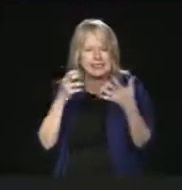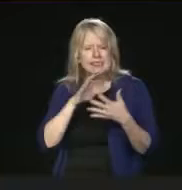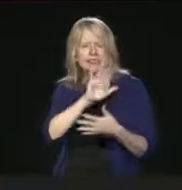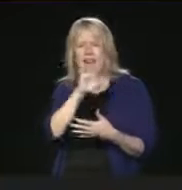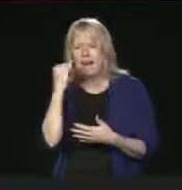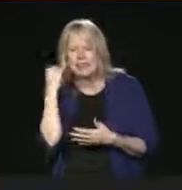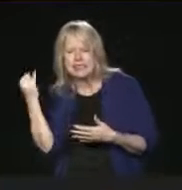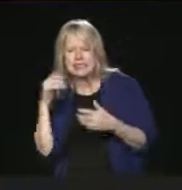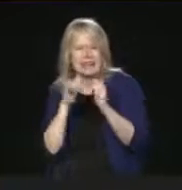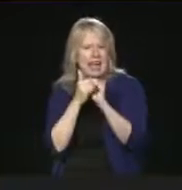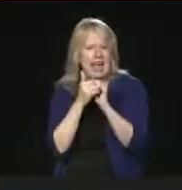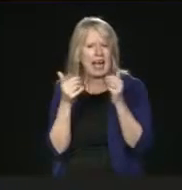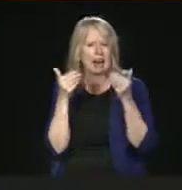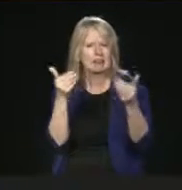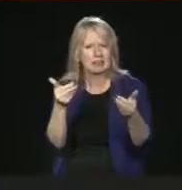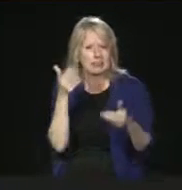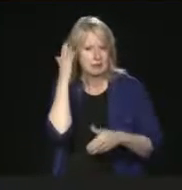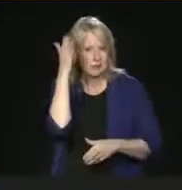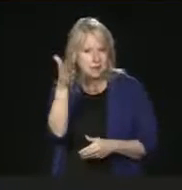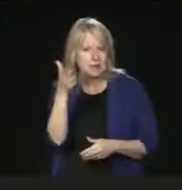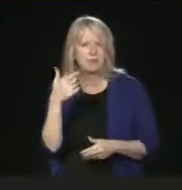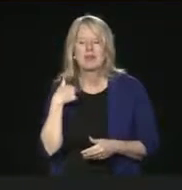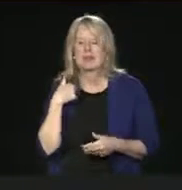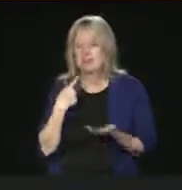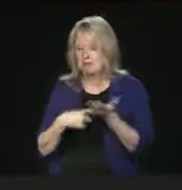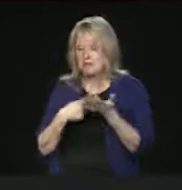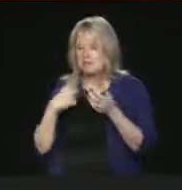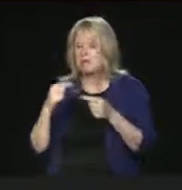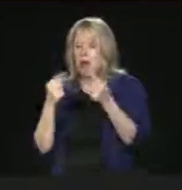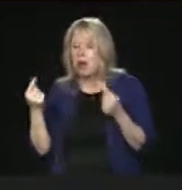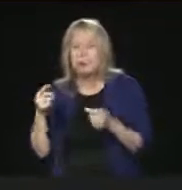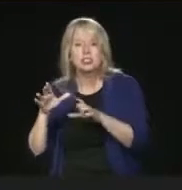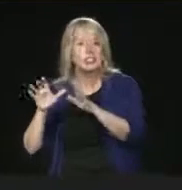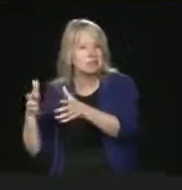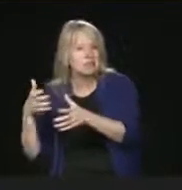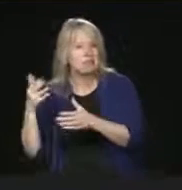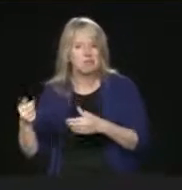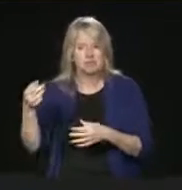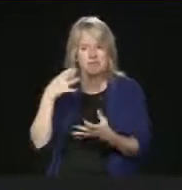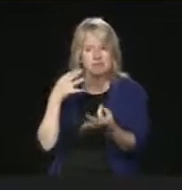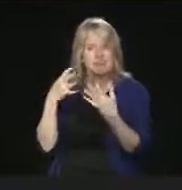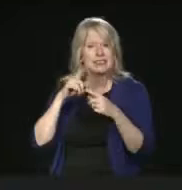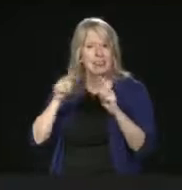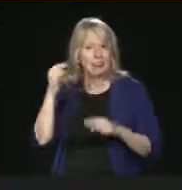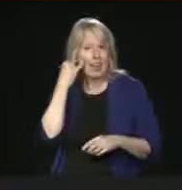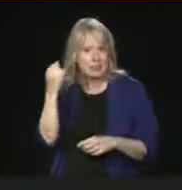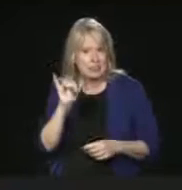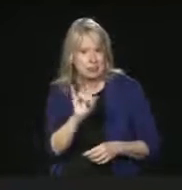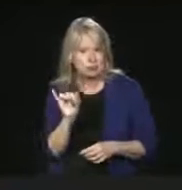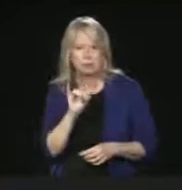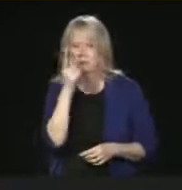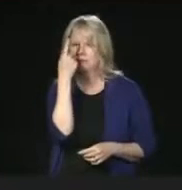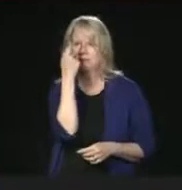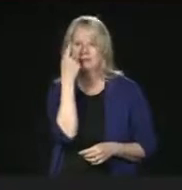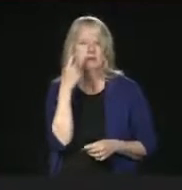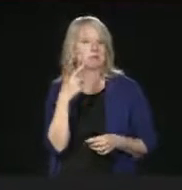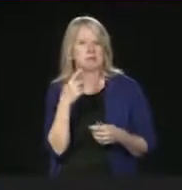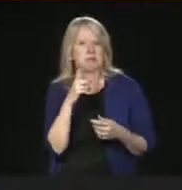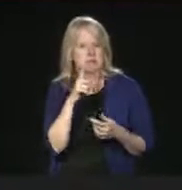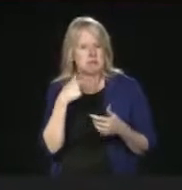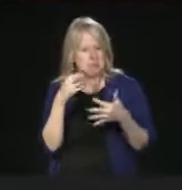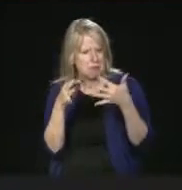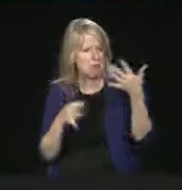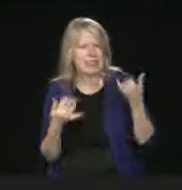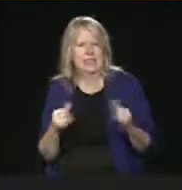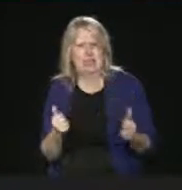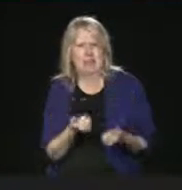forward. We've been listening to opposition leaders who are making different suggestions as well. I can tell you that nothing is off the table, but I can also tell you that there is